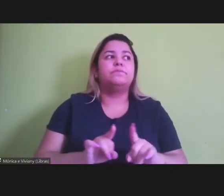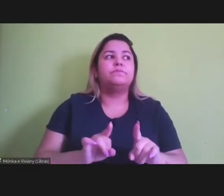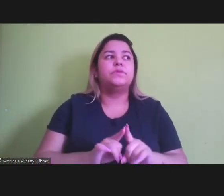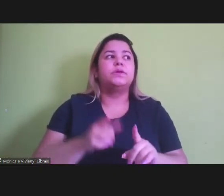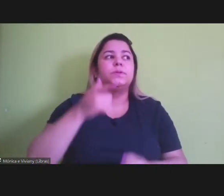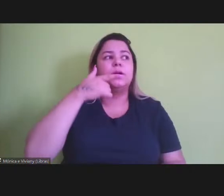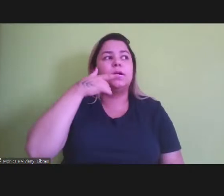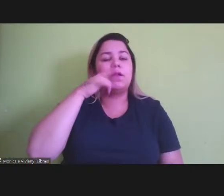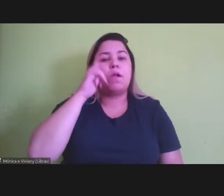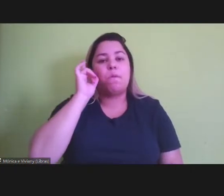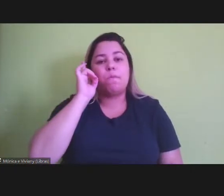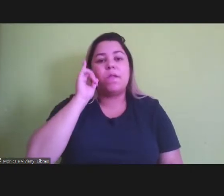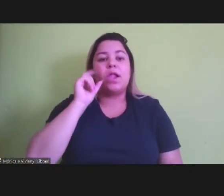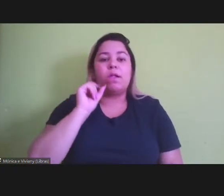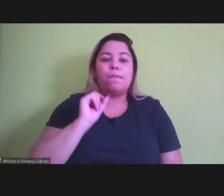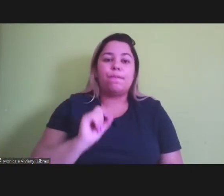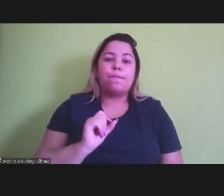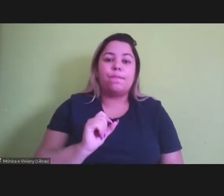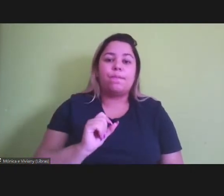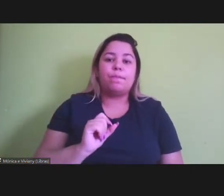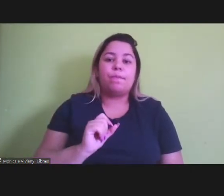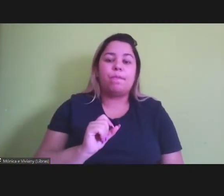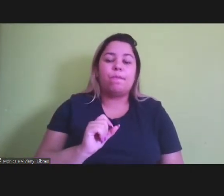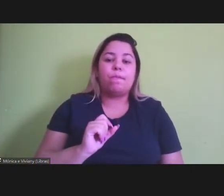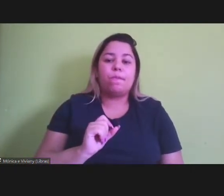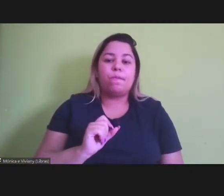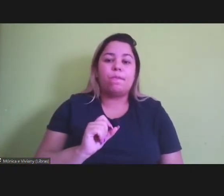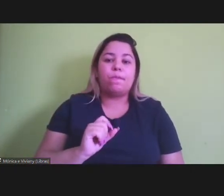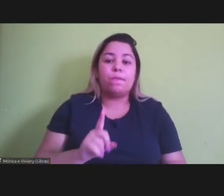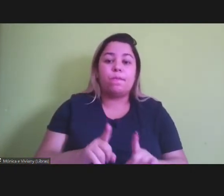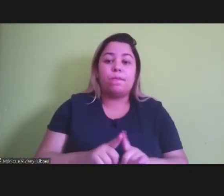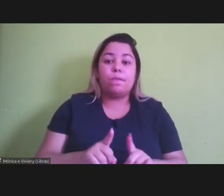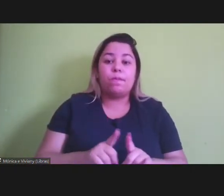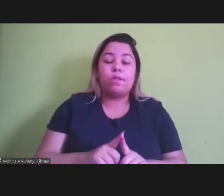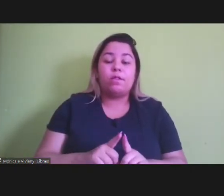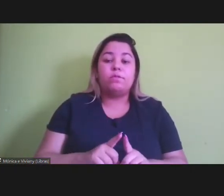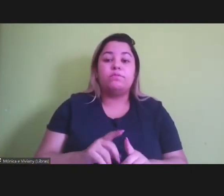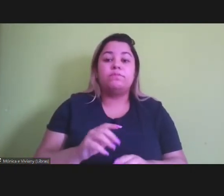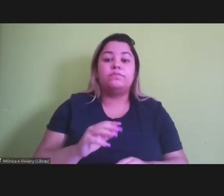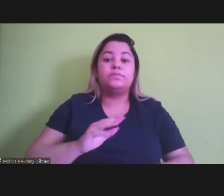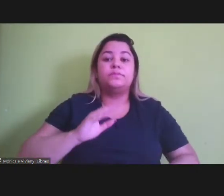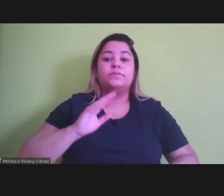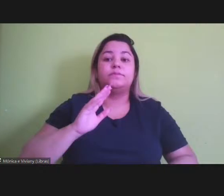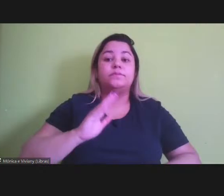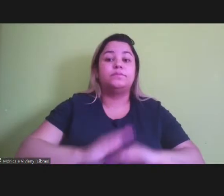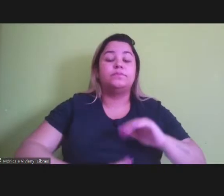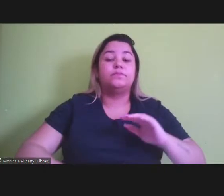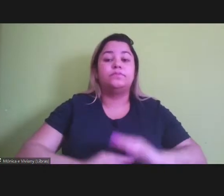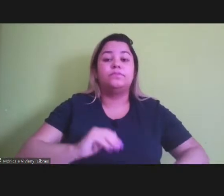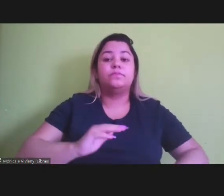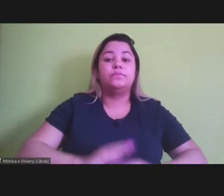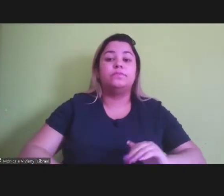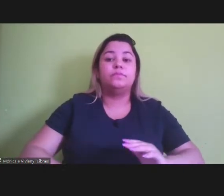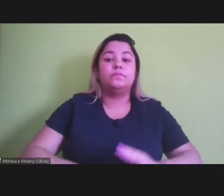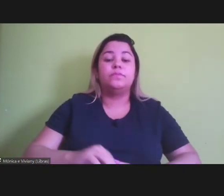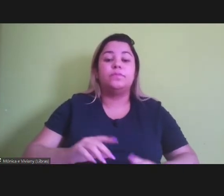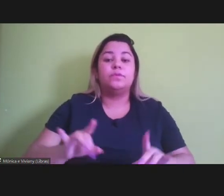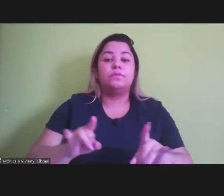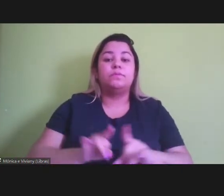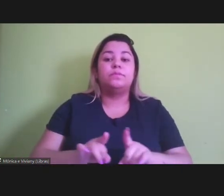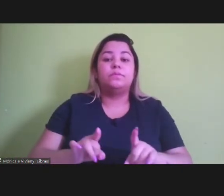issues that were put before, especially that the professional, nutritional professional, it